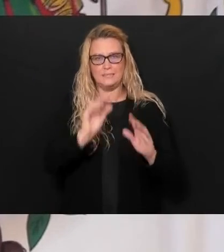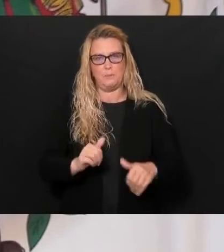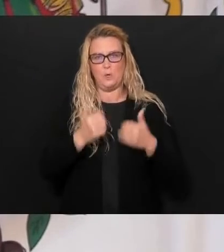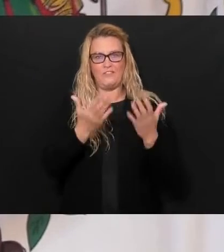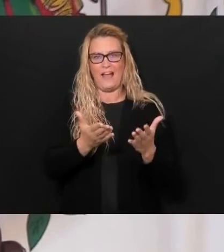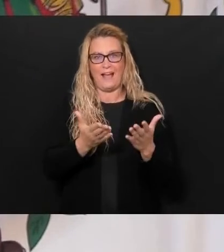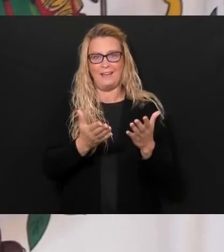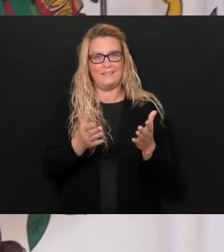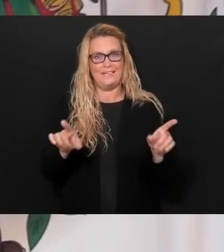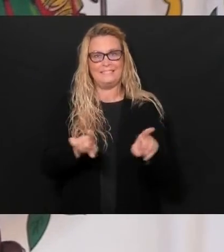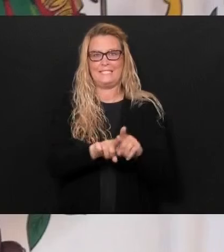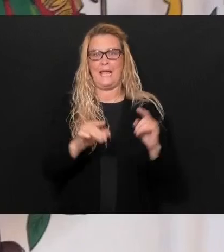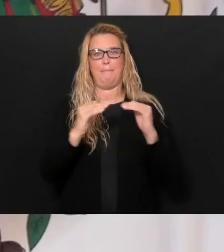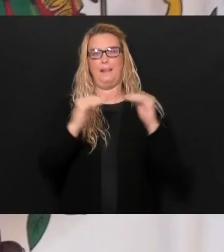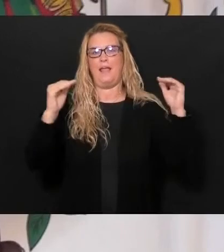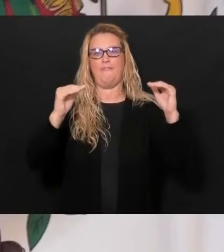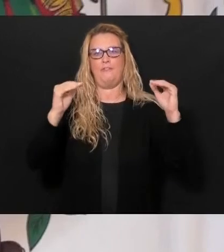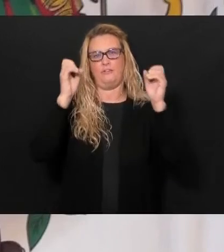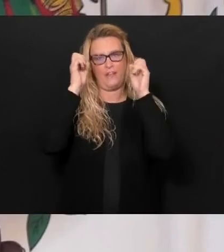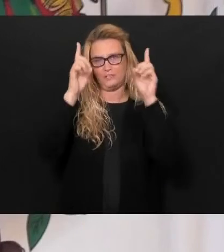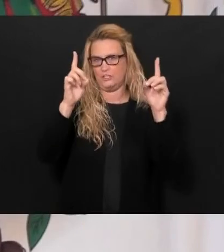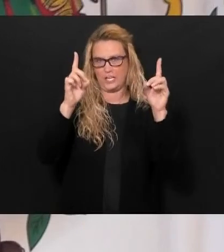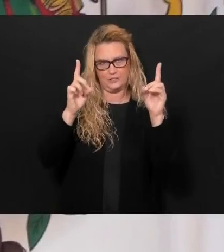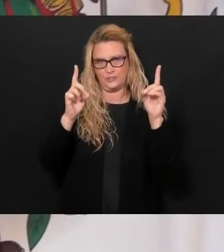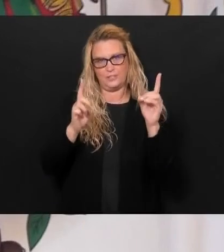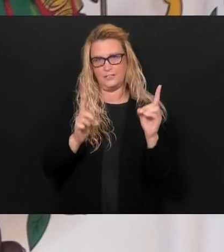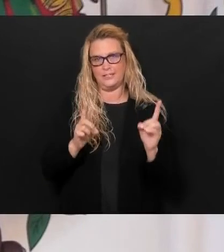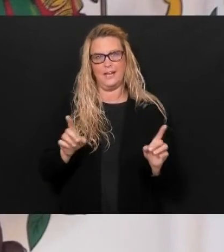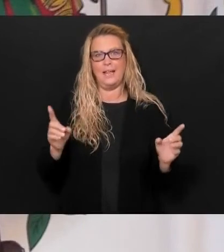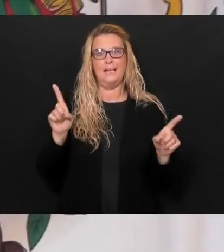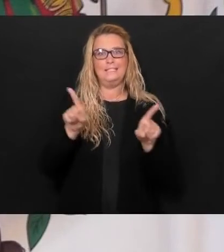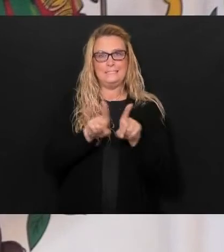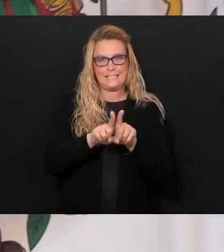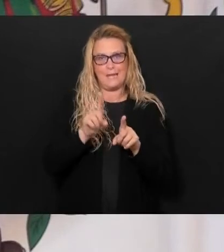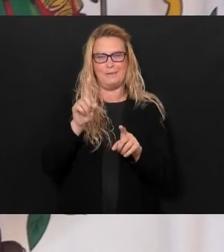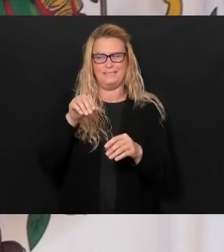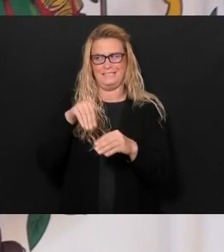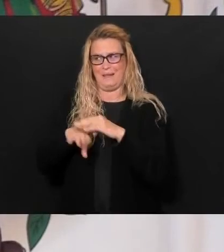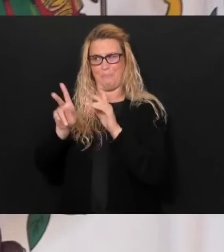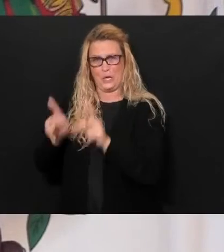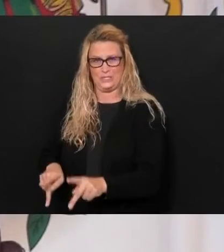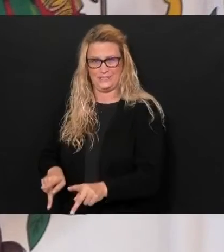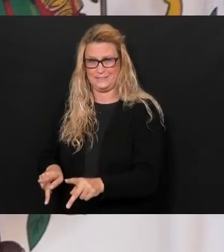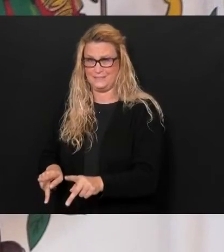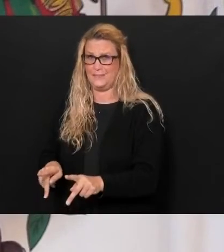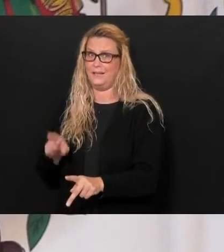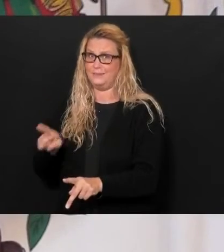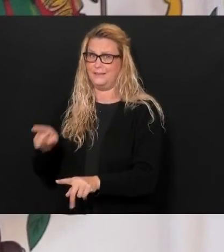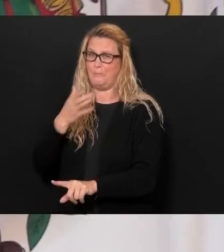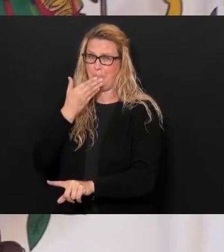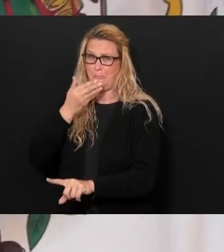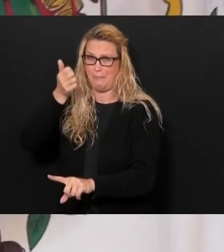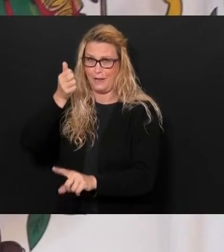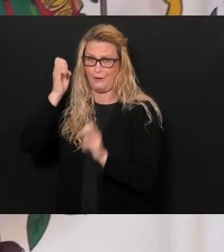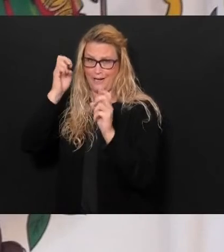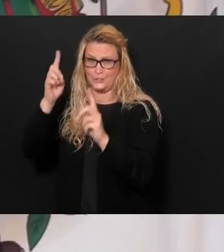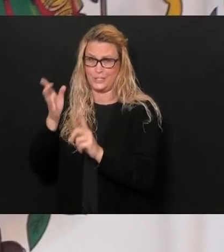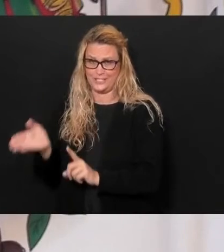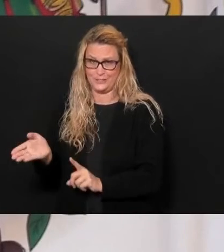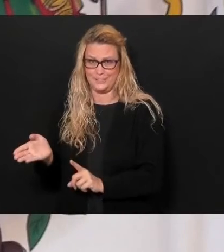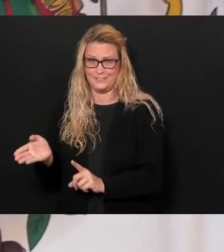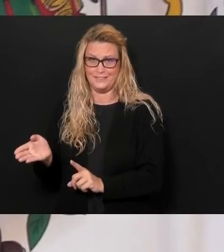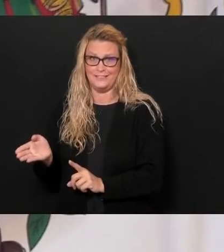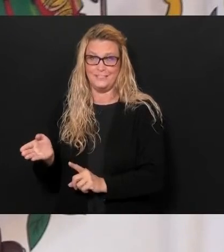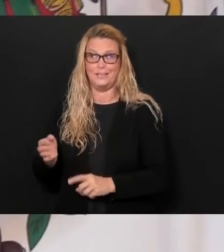that is anywhere close to the in-school situation and how impactful that